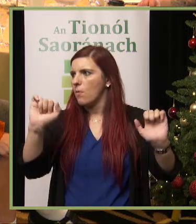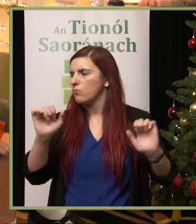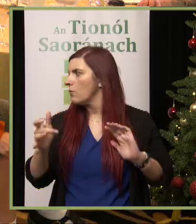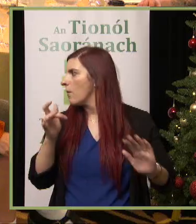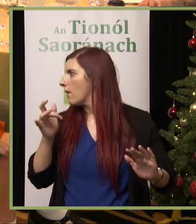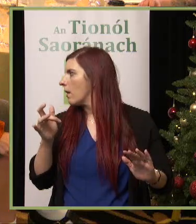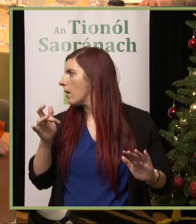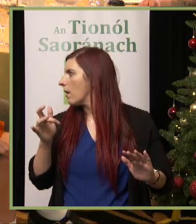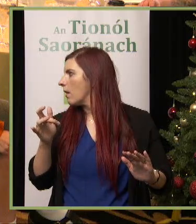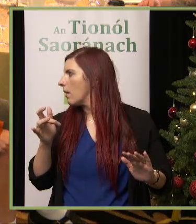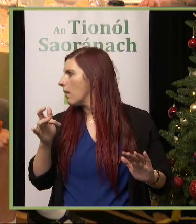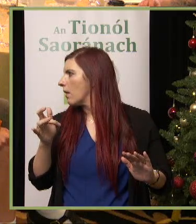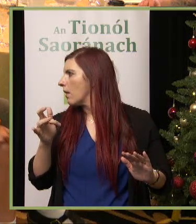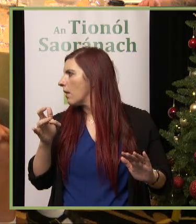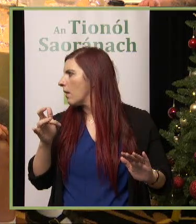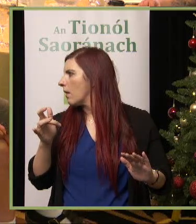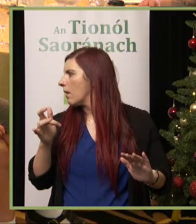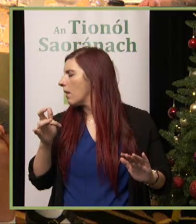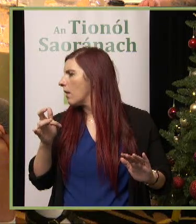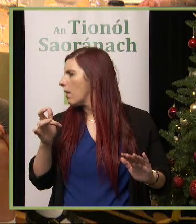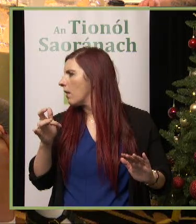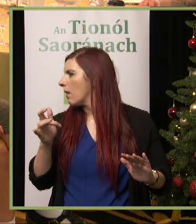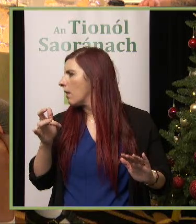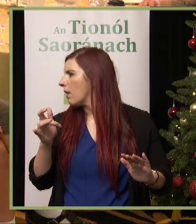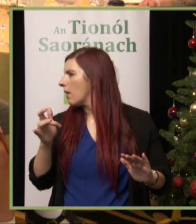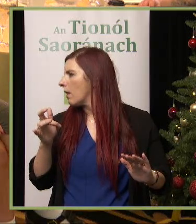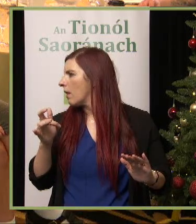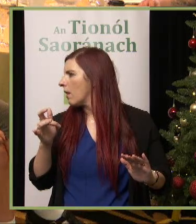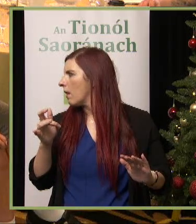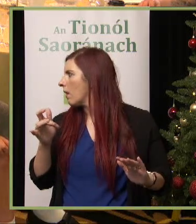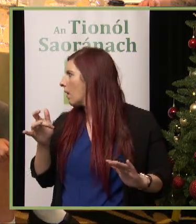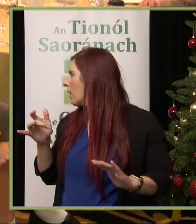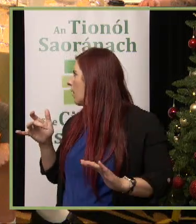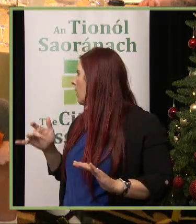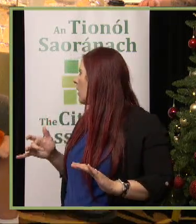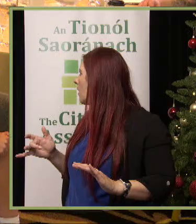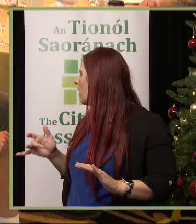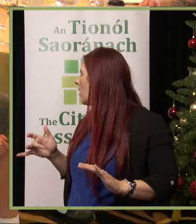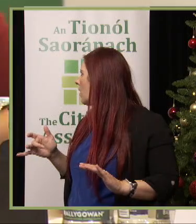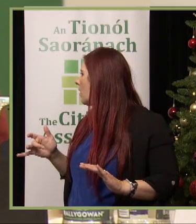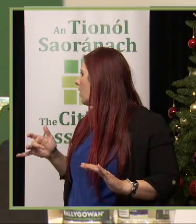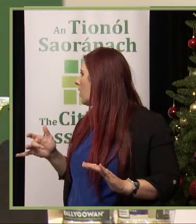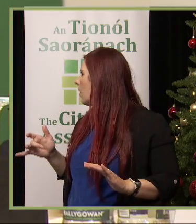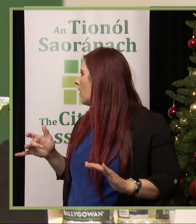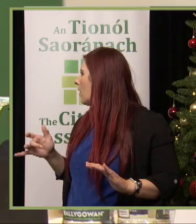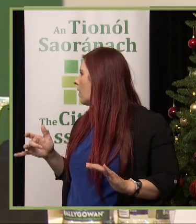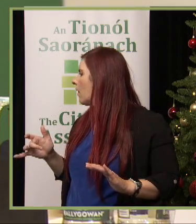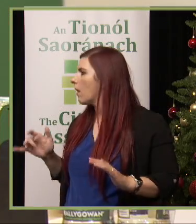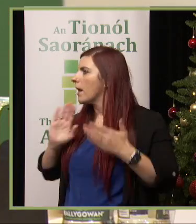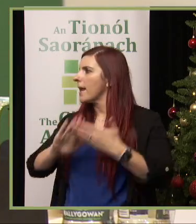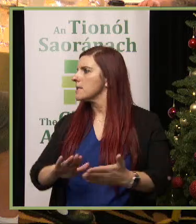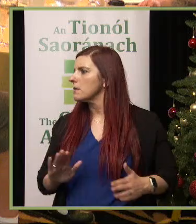Just wait till it's fully there now. Yeah. Okay. All those